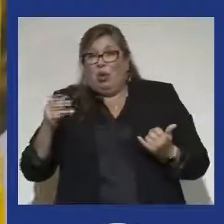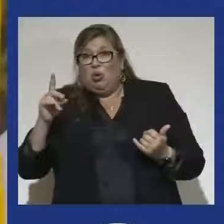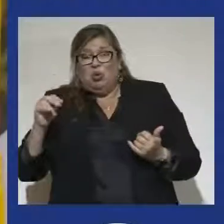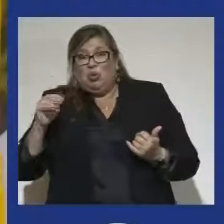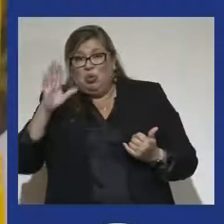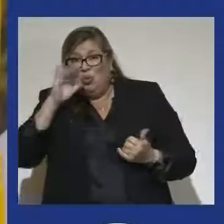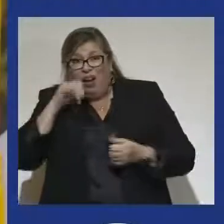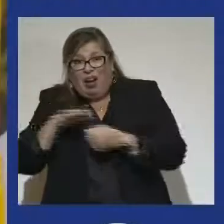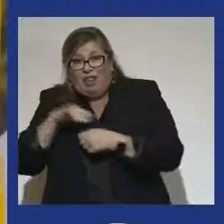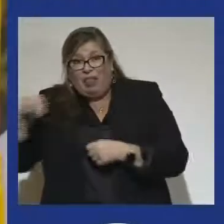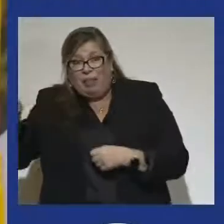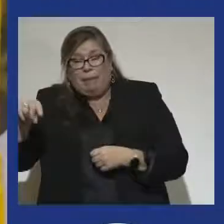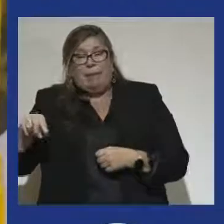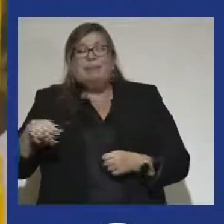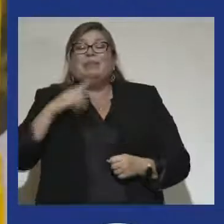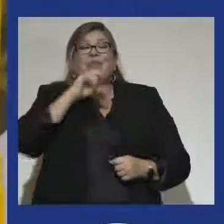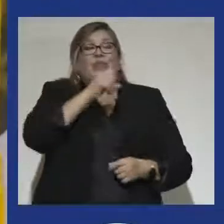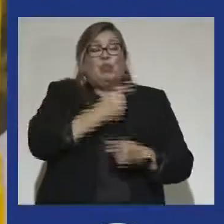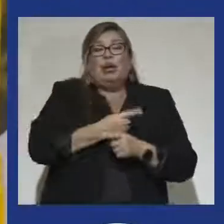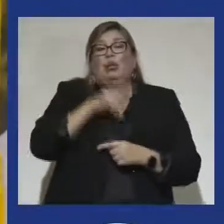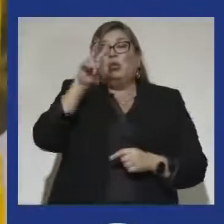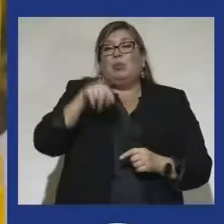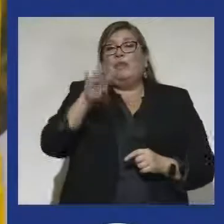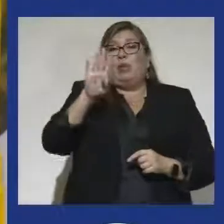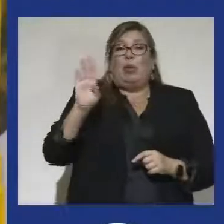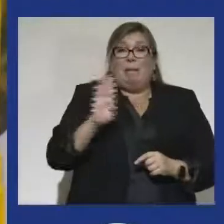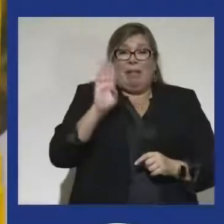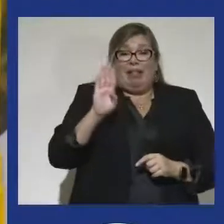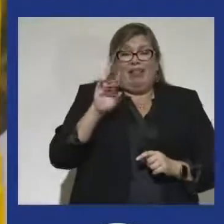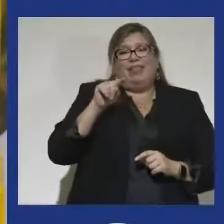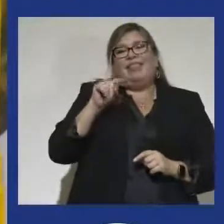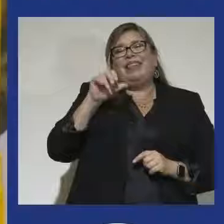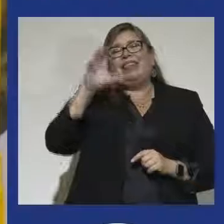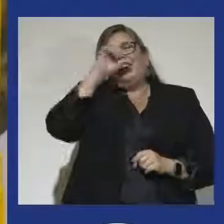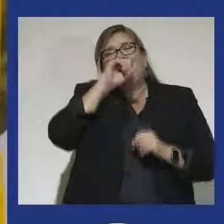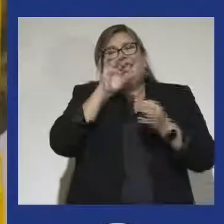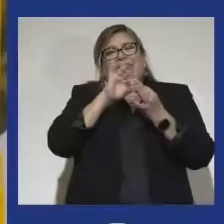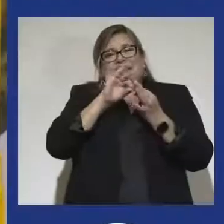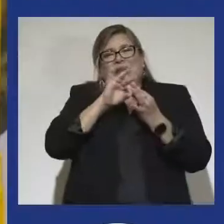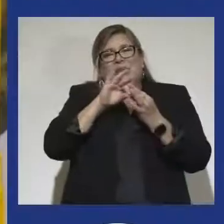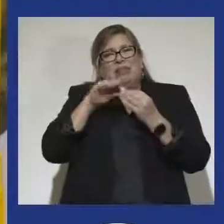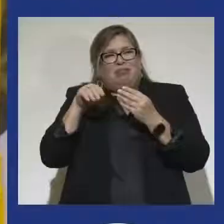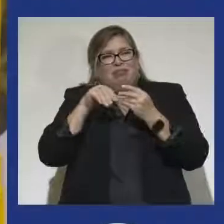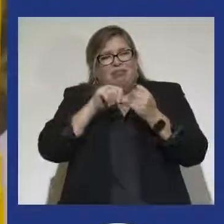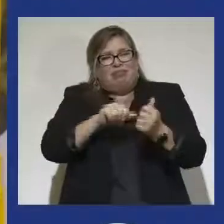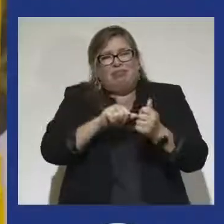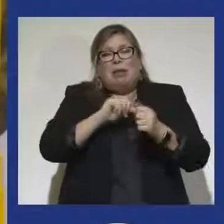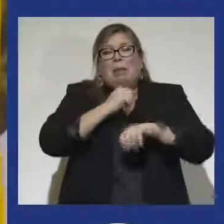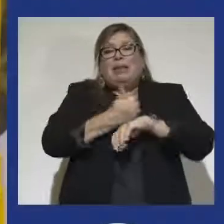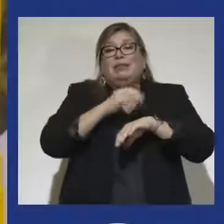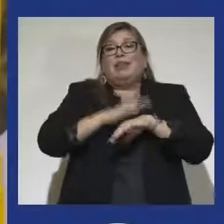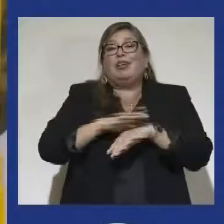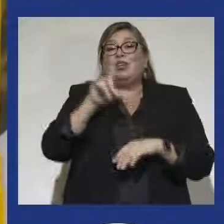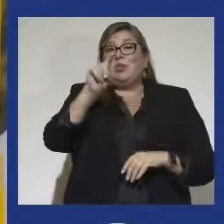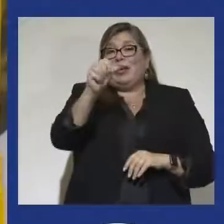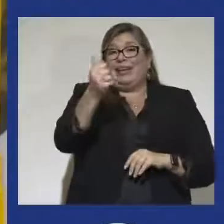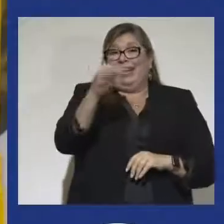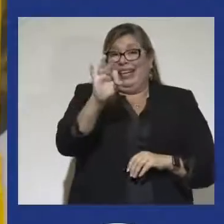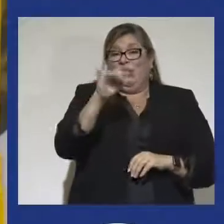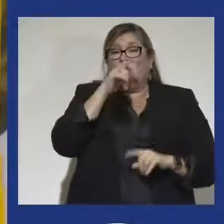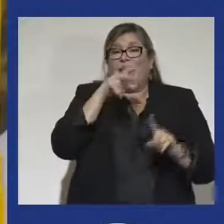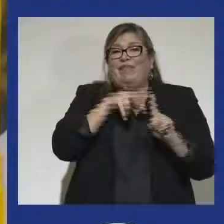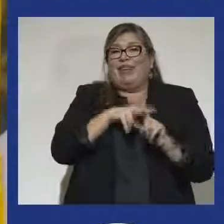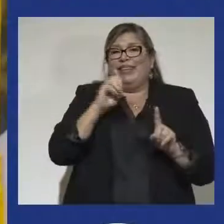$2.4 billion reflects an estimate. The $2.4 billion in expenditures reflects an estimate based on the 2019